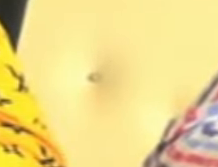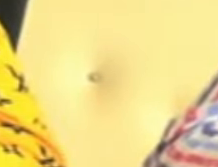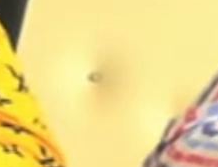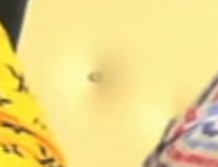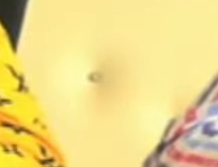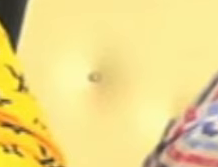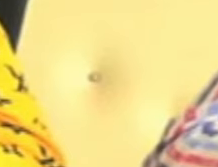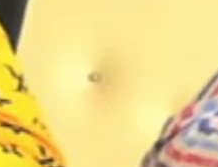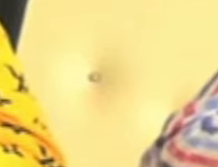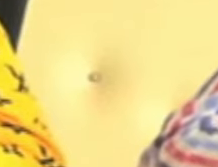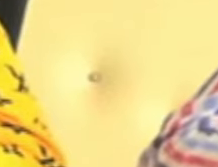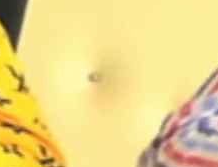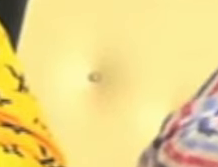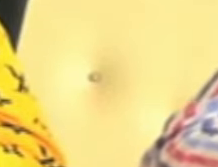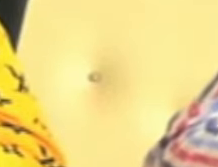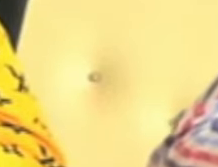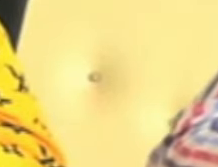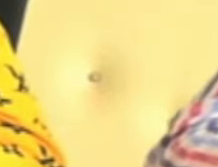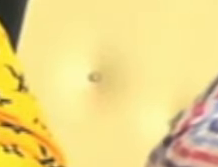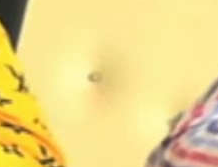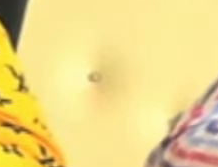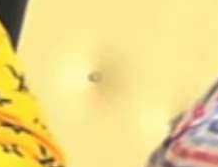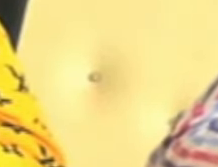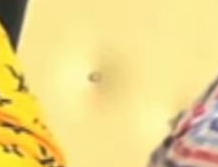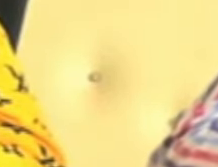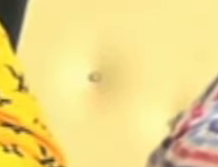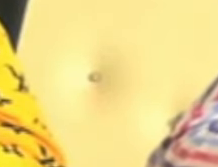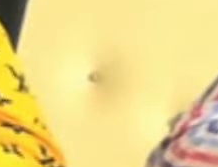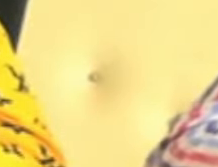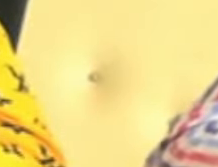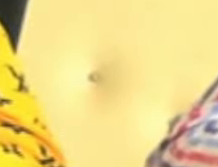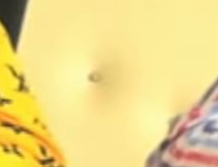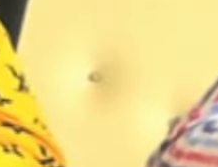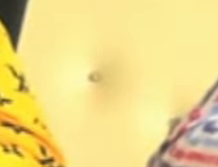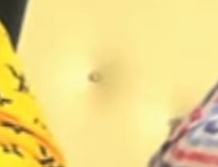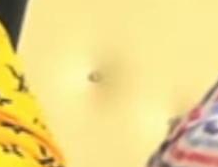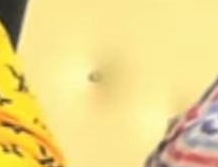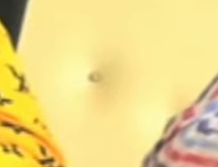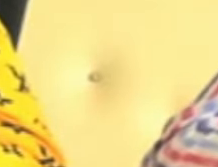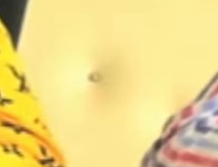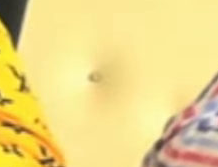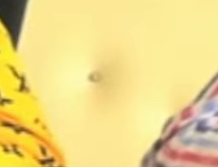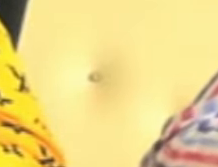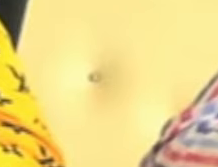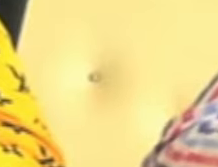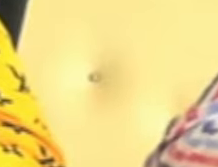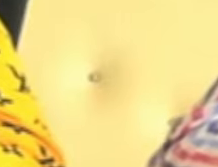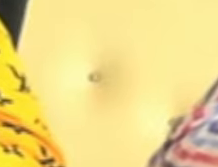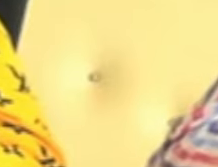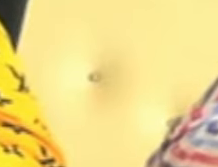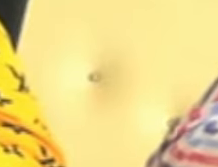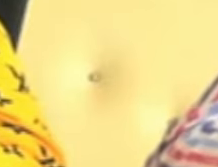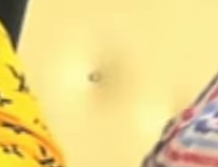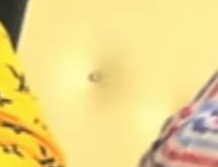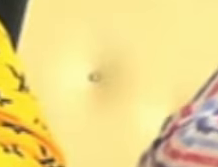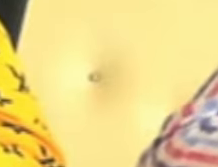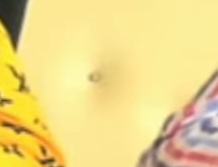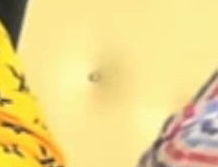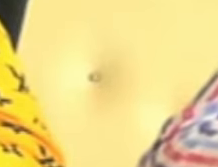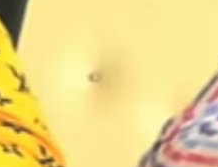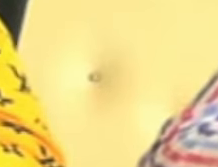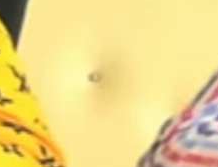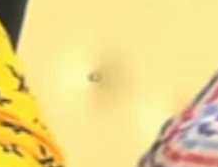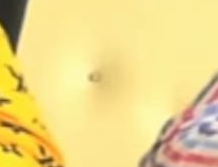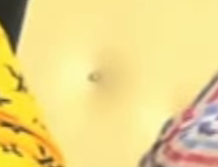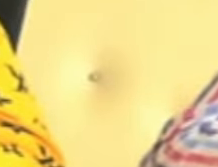Plus, These particular sugar companies also owe GOK taxes in terms of penalties and interest of around